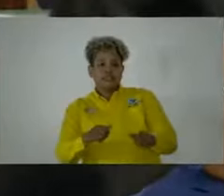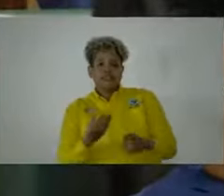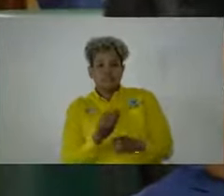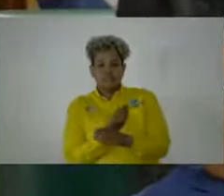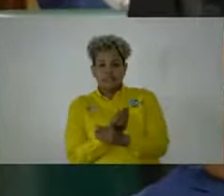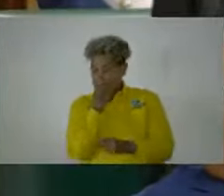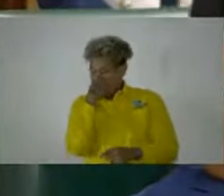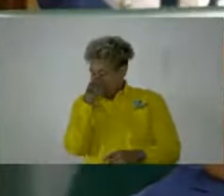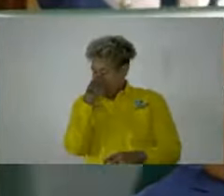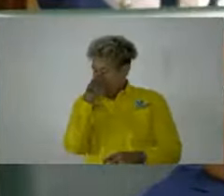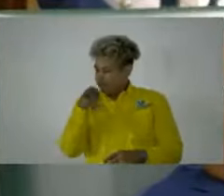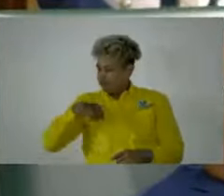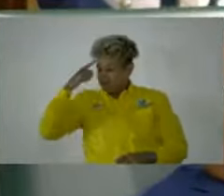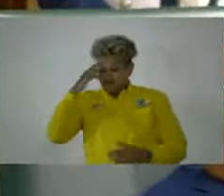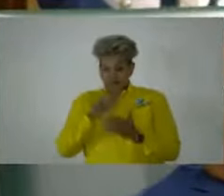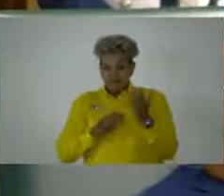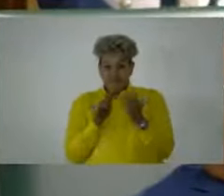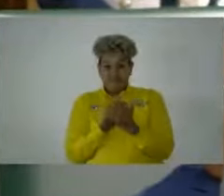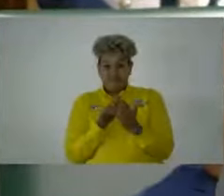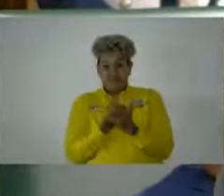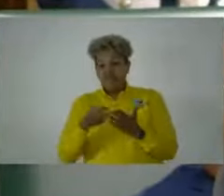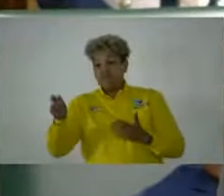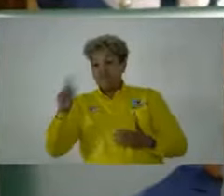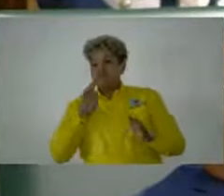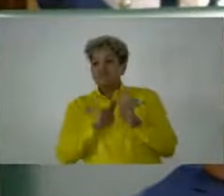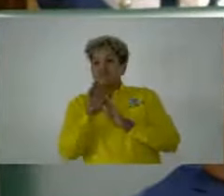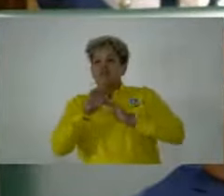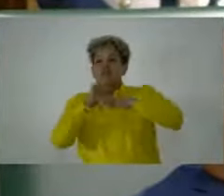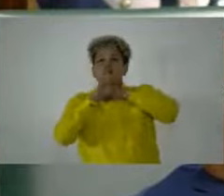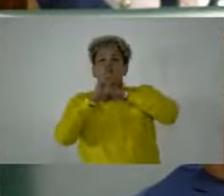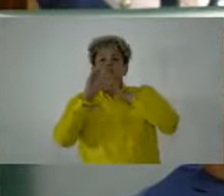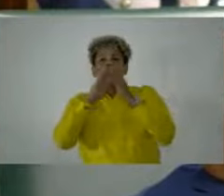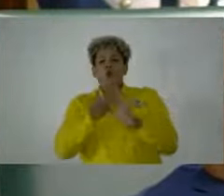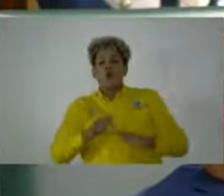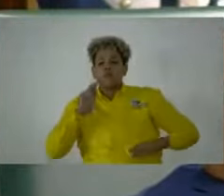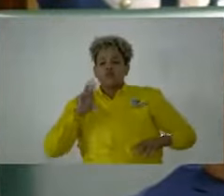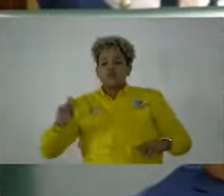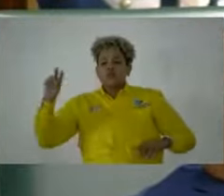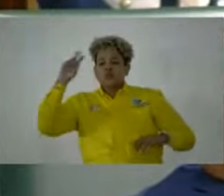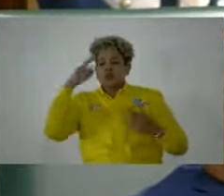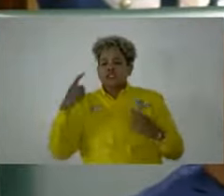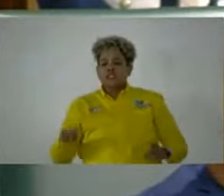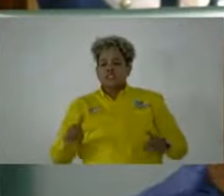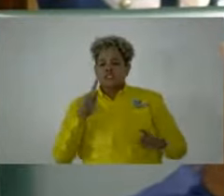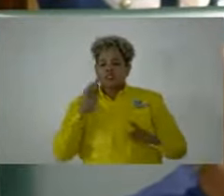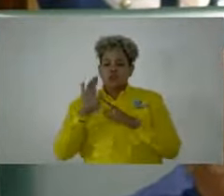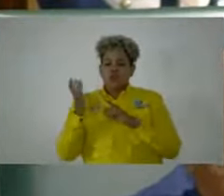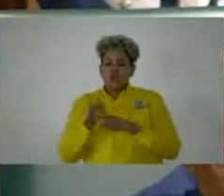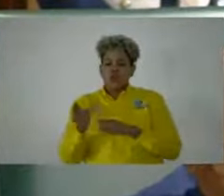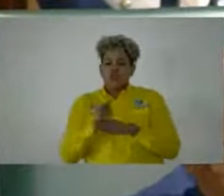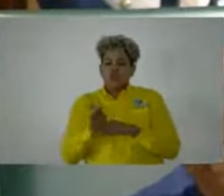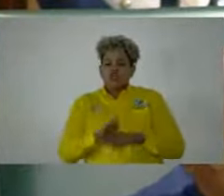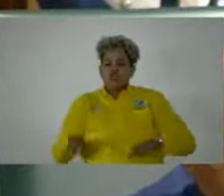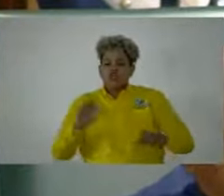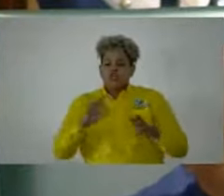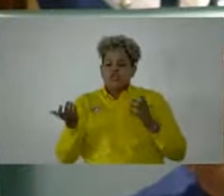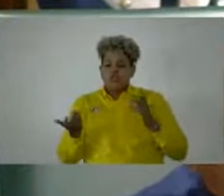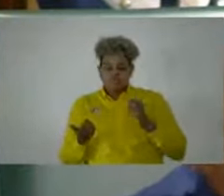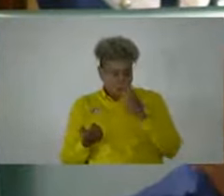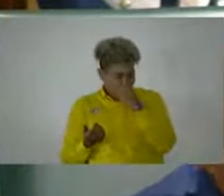think that the government should direct some of these resources to developing and promoting community tourism, cultural industries,